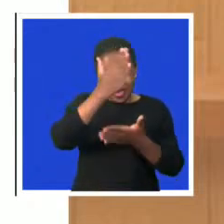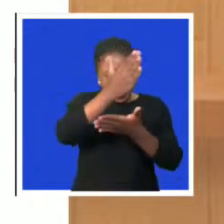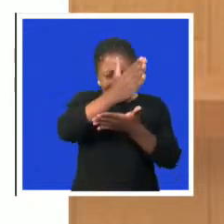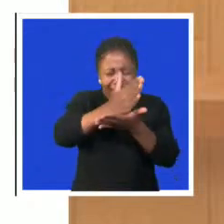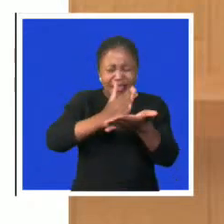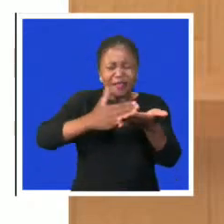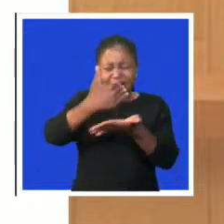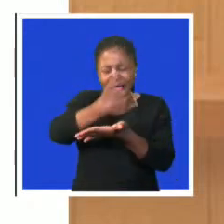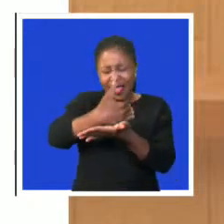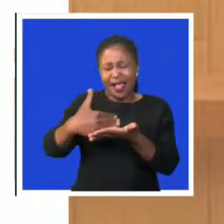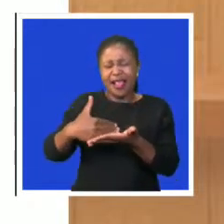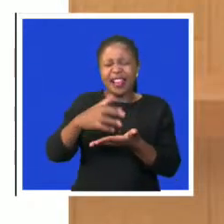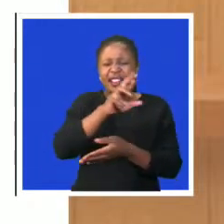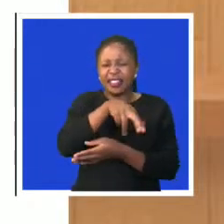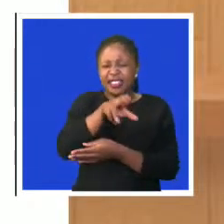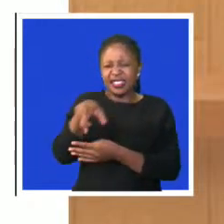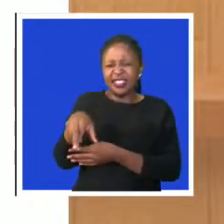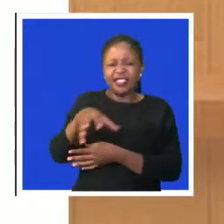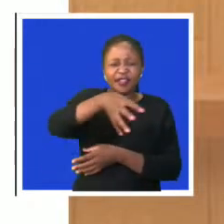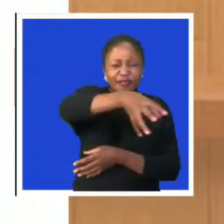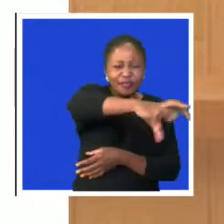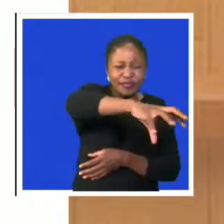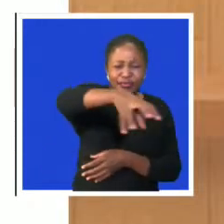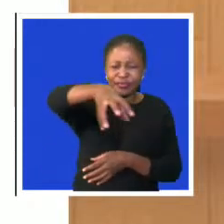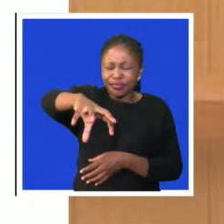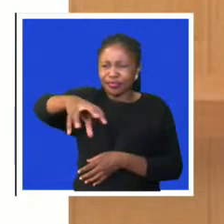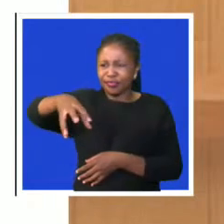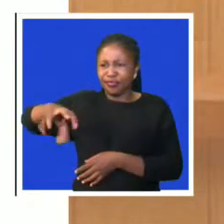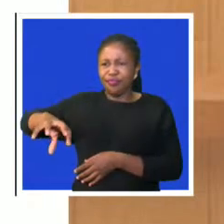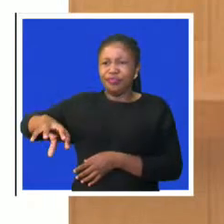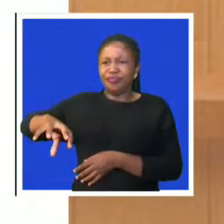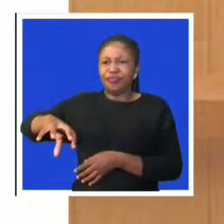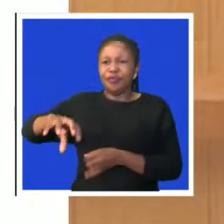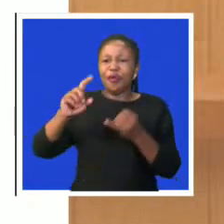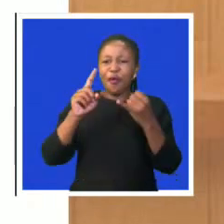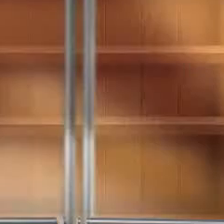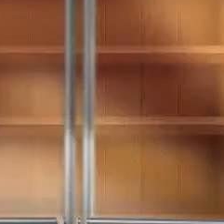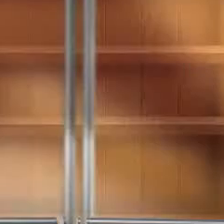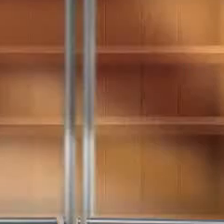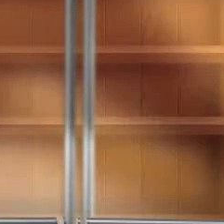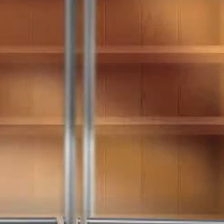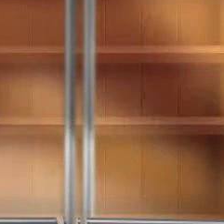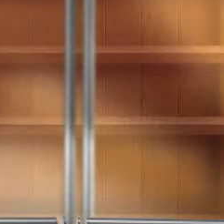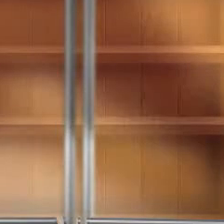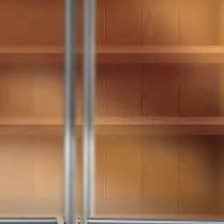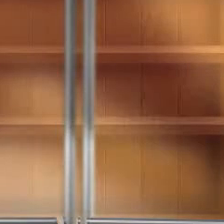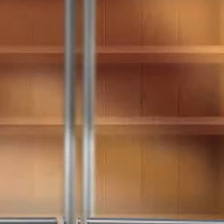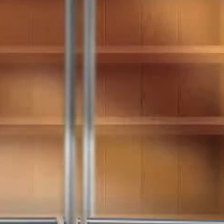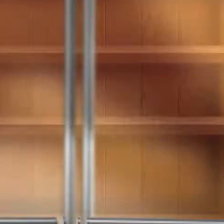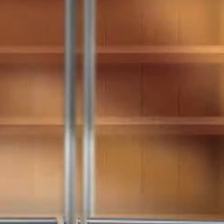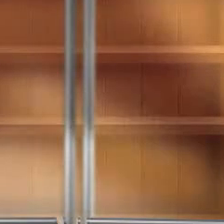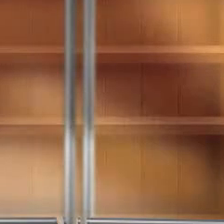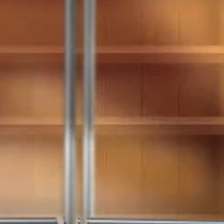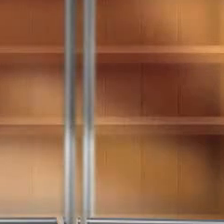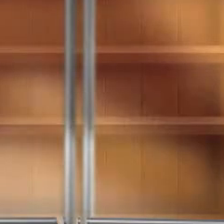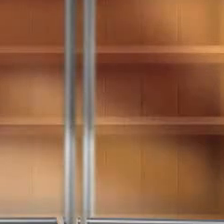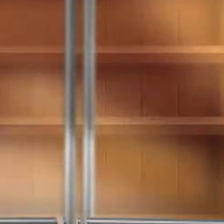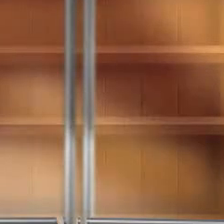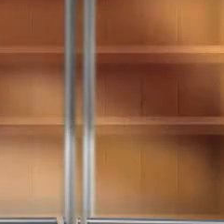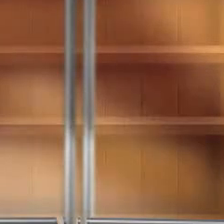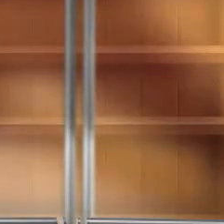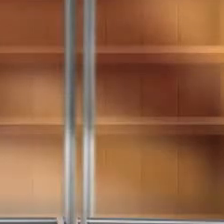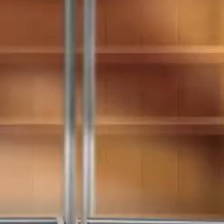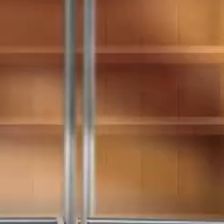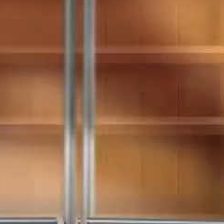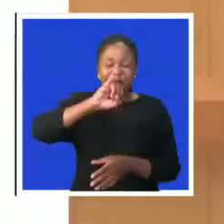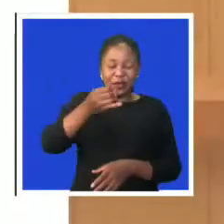their regions into provinces. The provinces were Galilee, Judea, Samaria, and Perea.